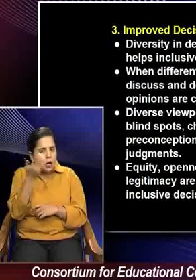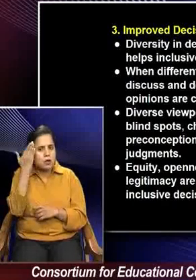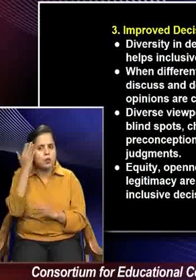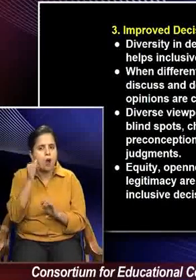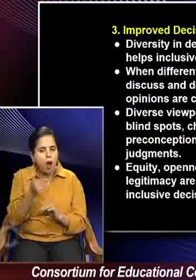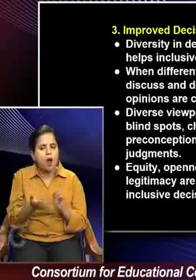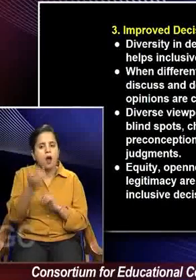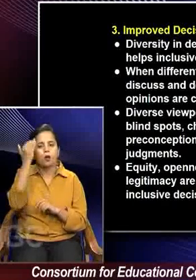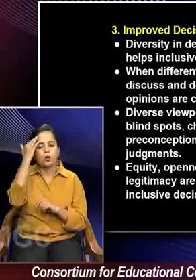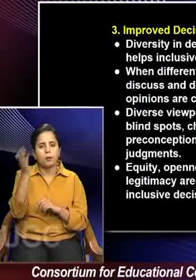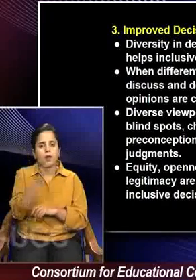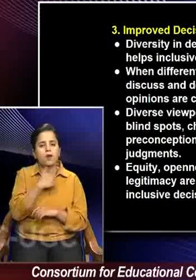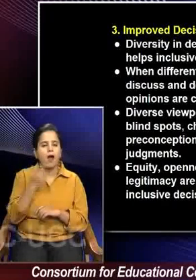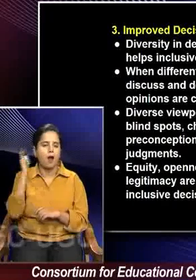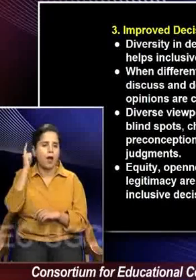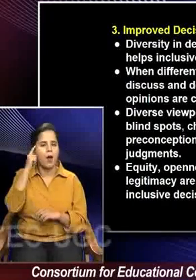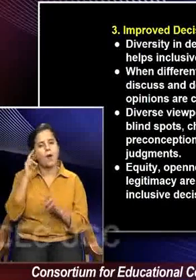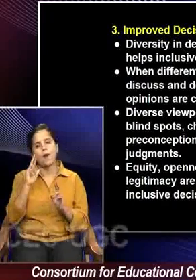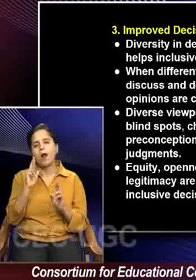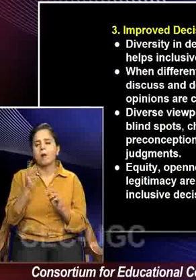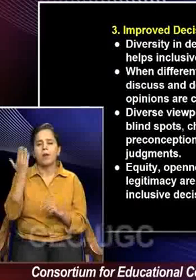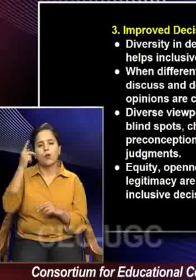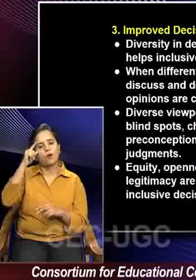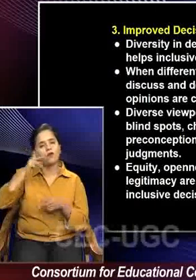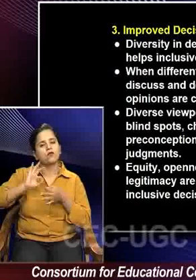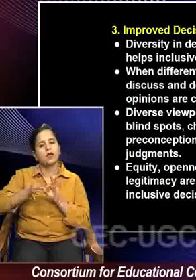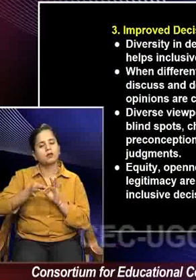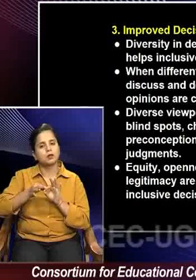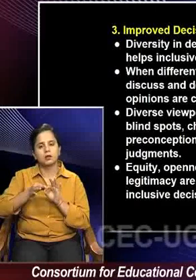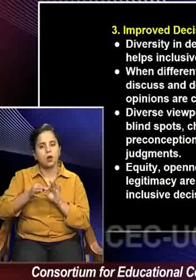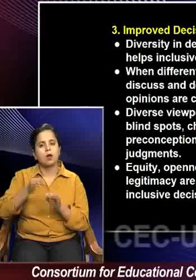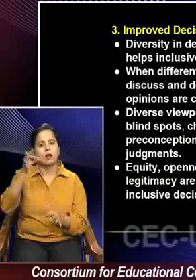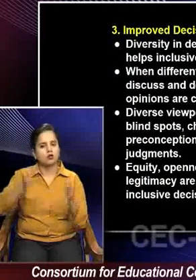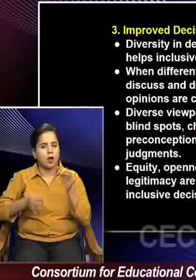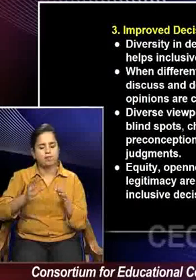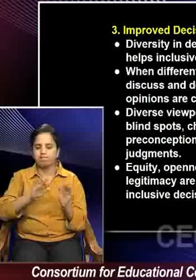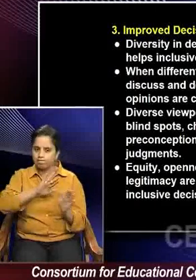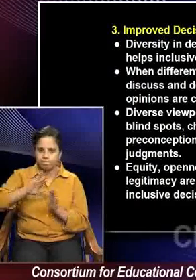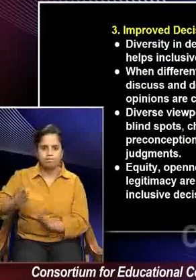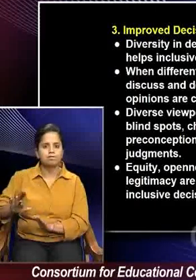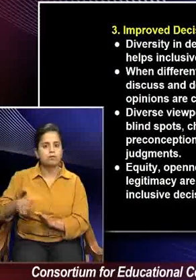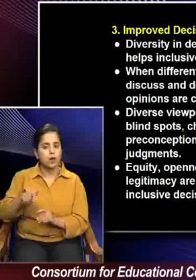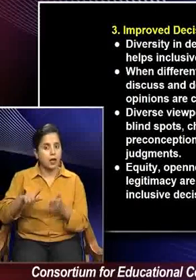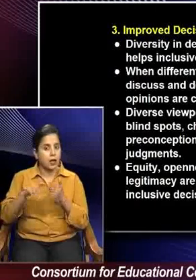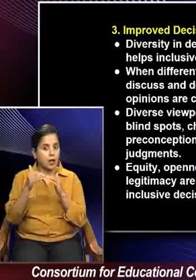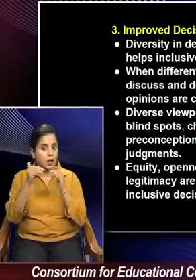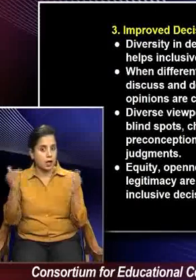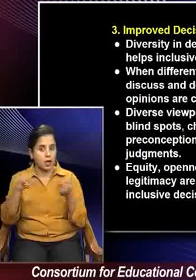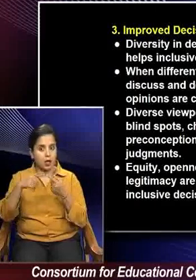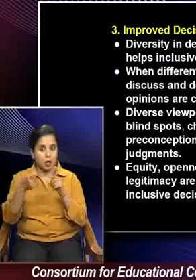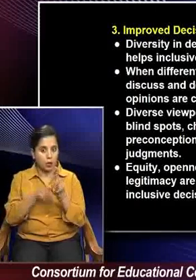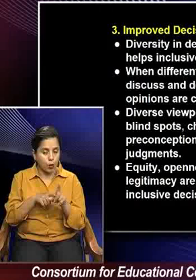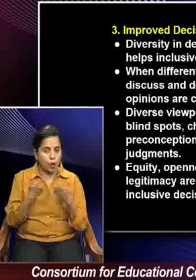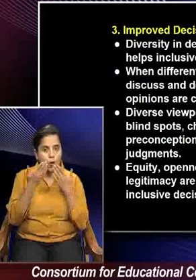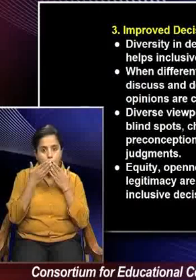challenge preconceptions, and improve the judgment. The equity,